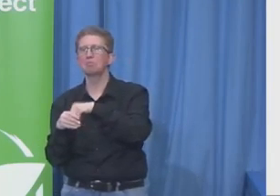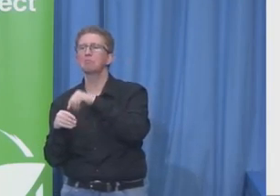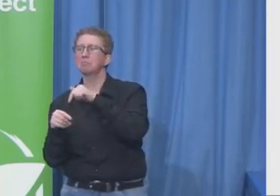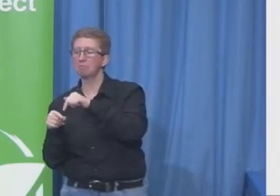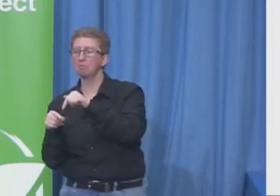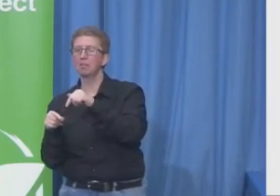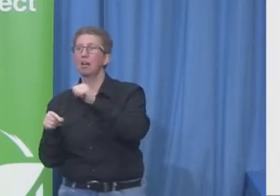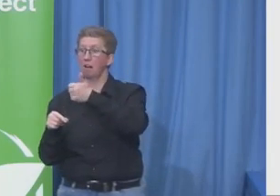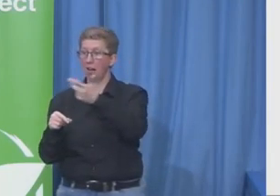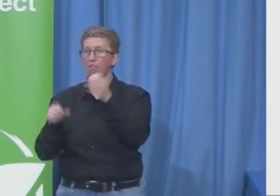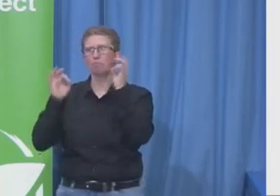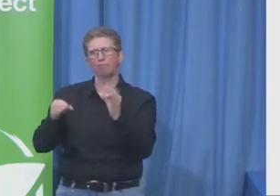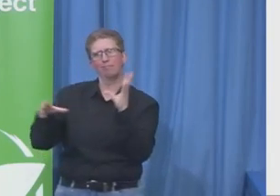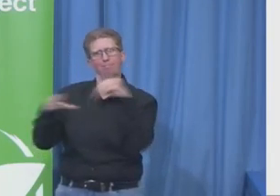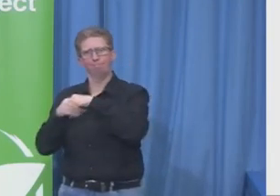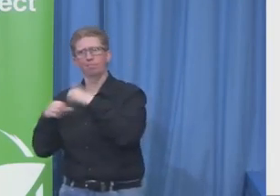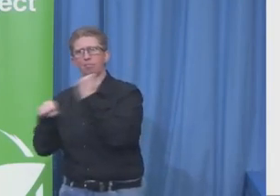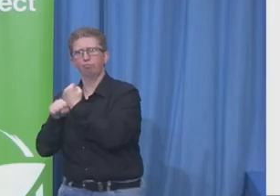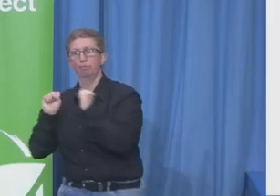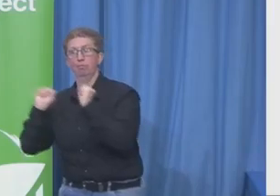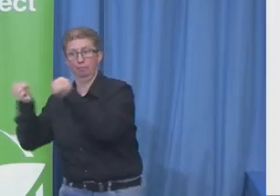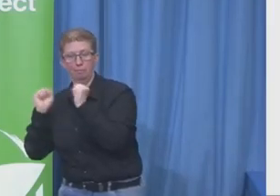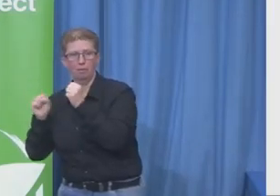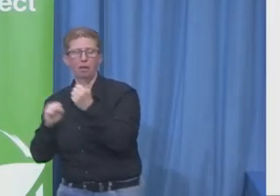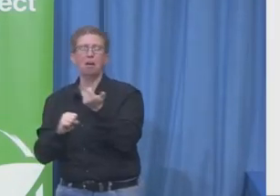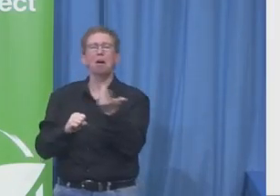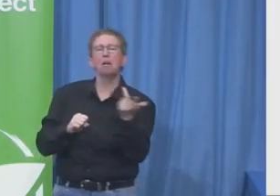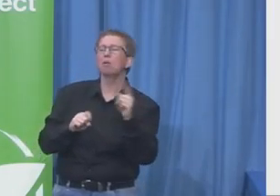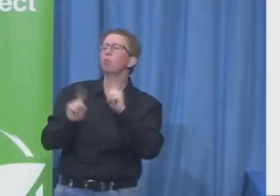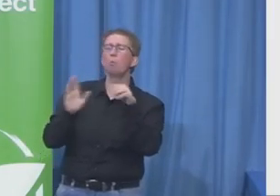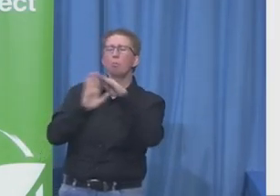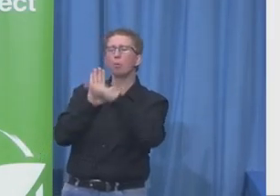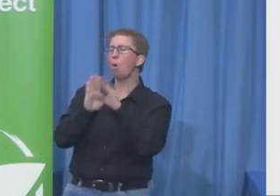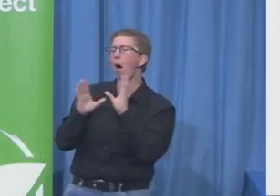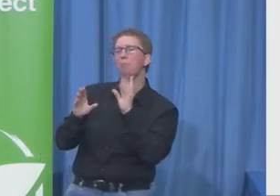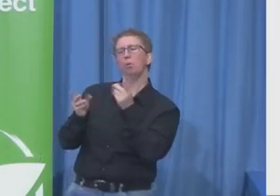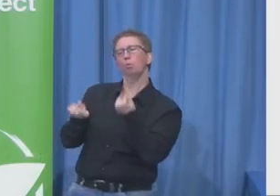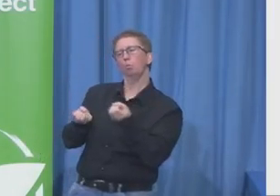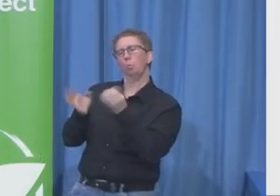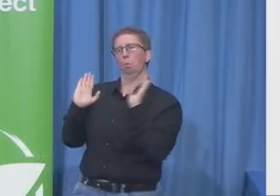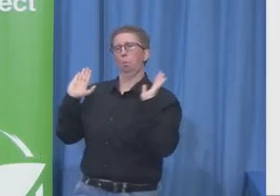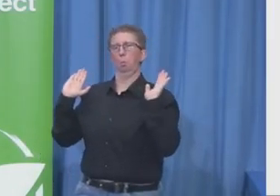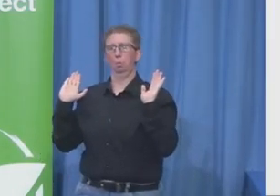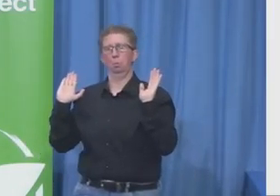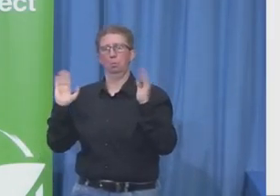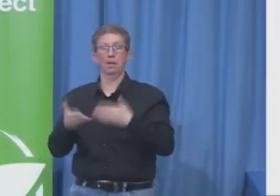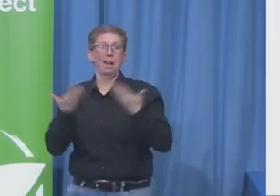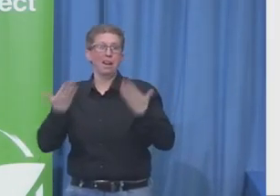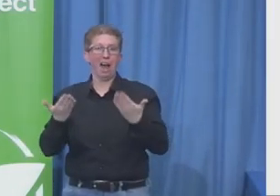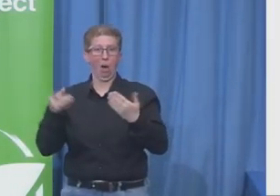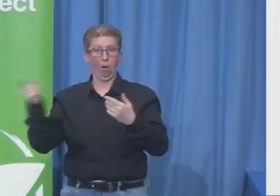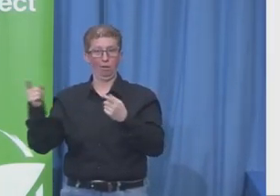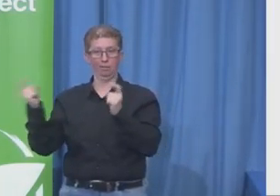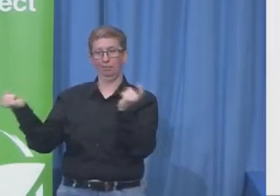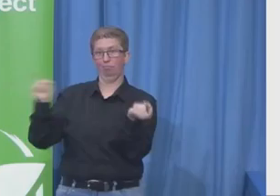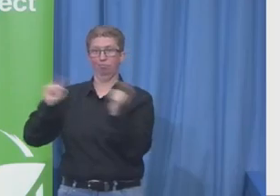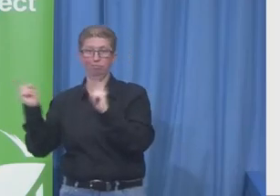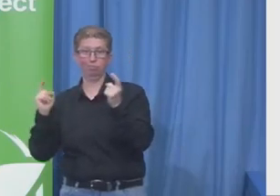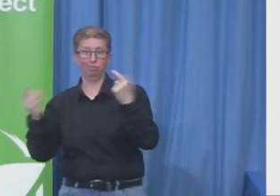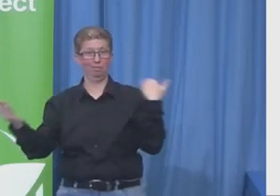What we're going to discuss is the way they're doing it, how they're doing it, learnings they have, common grounds they have, differences that they